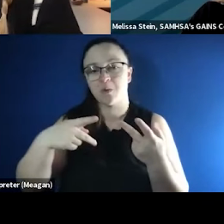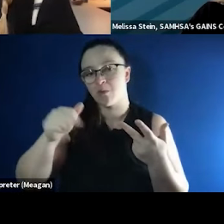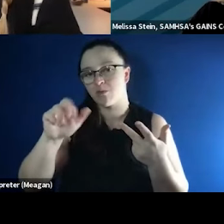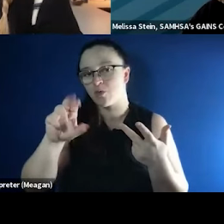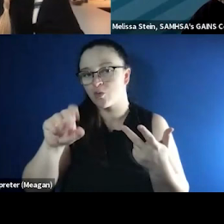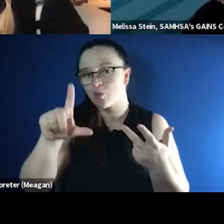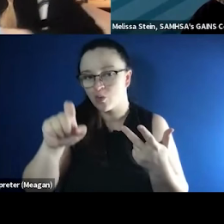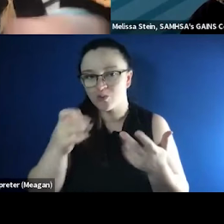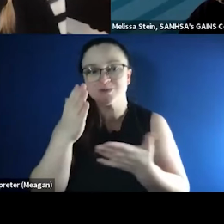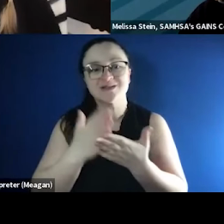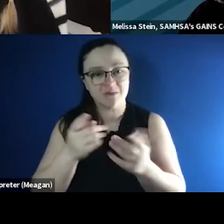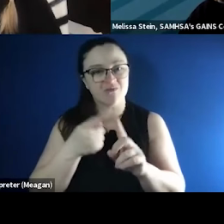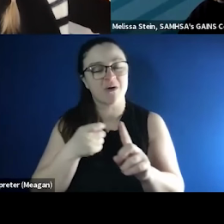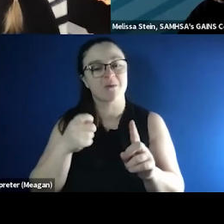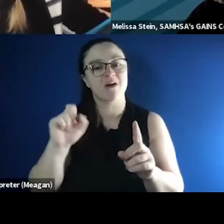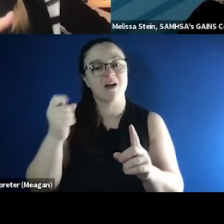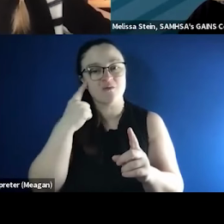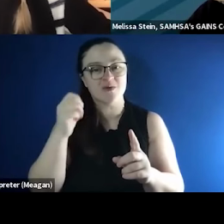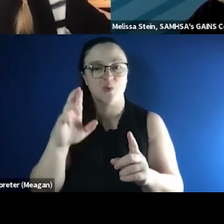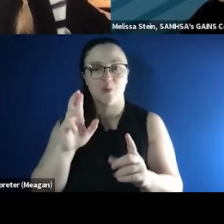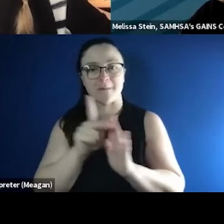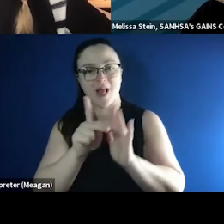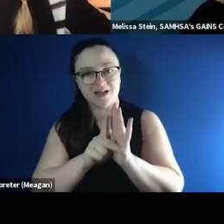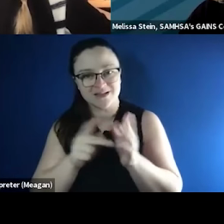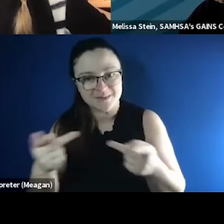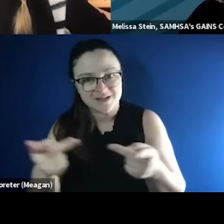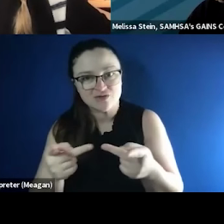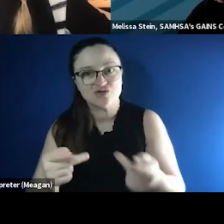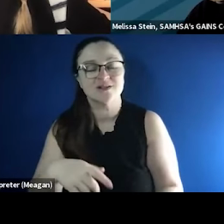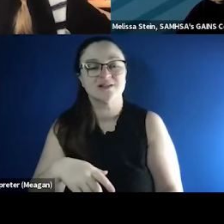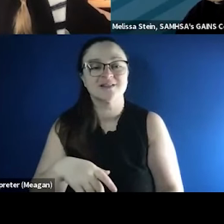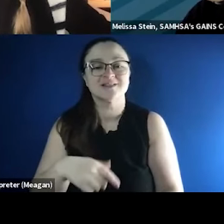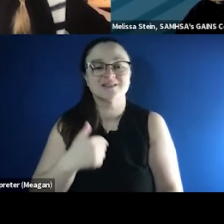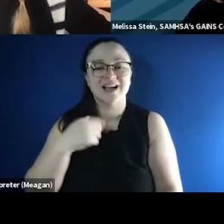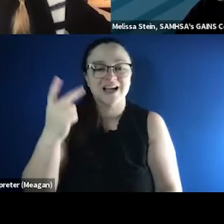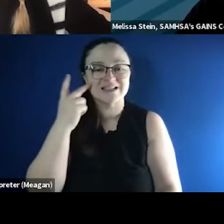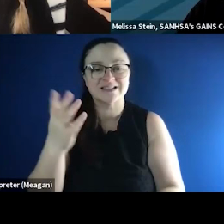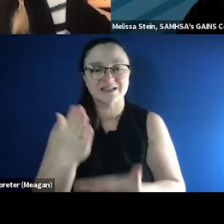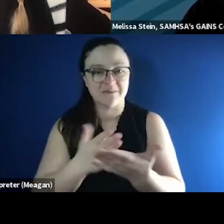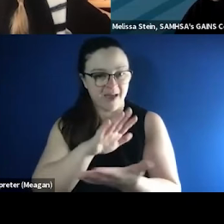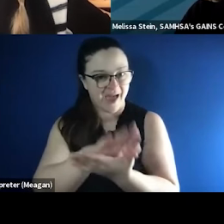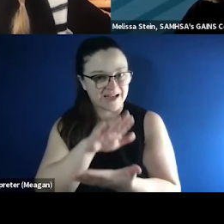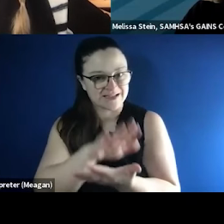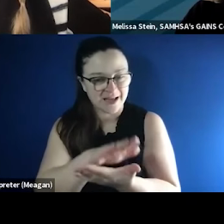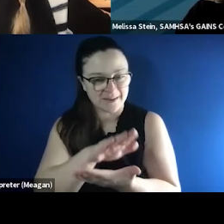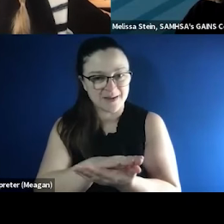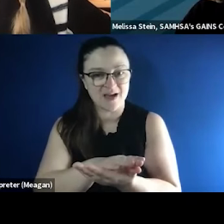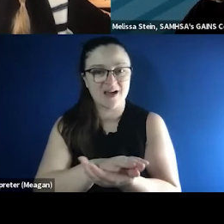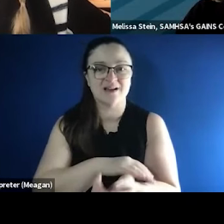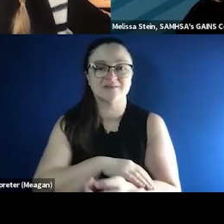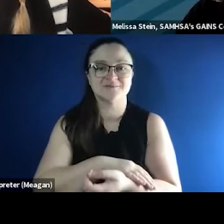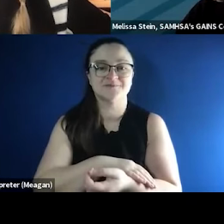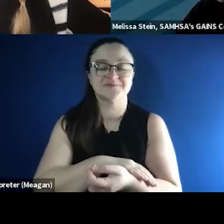or policy positions. I'm also seeing some academia, the judiciary,